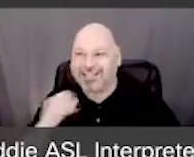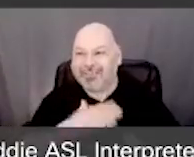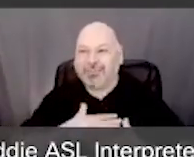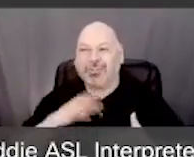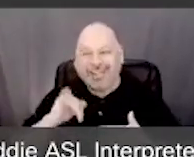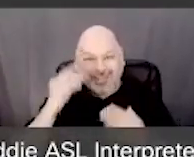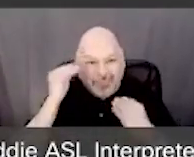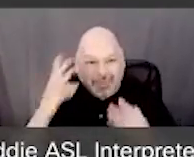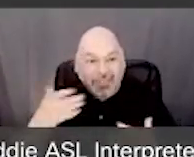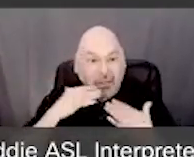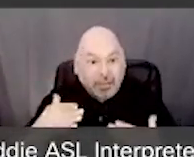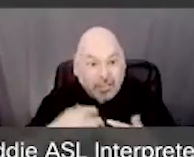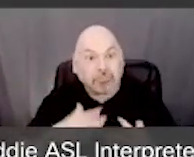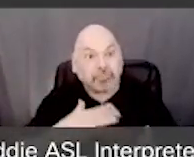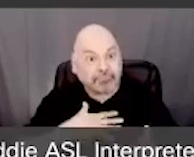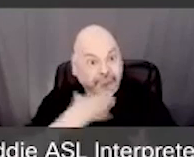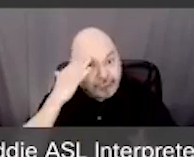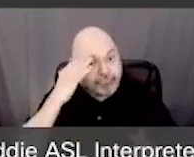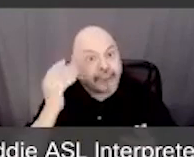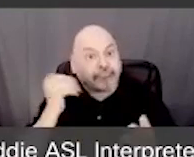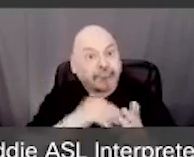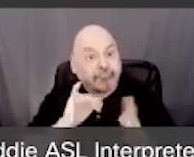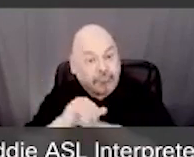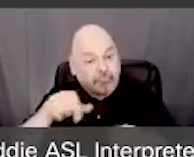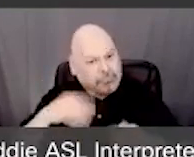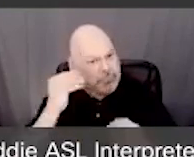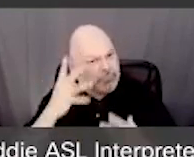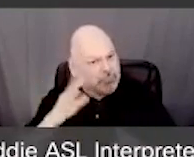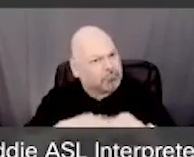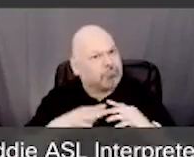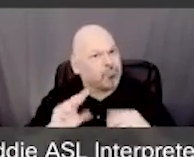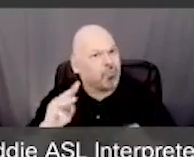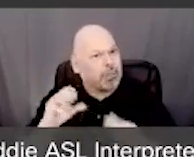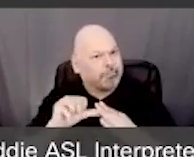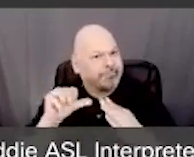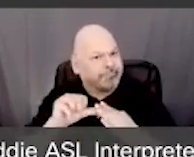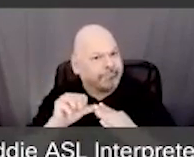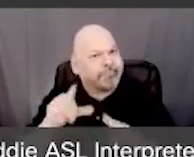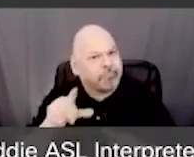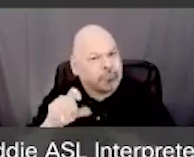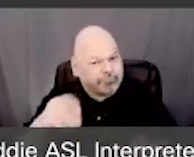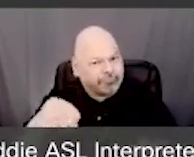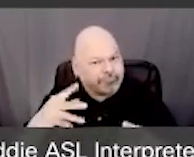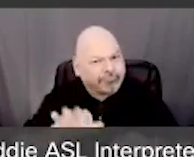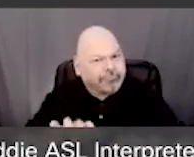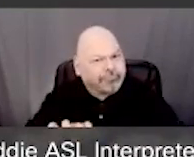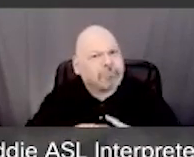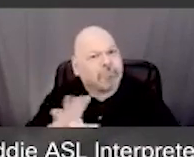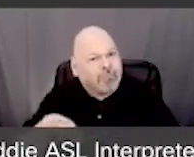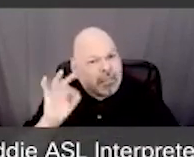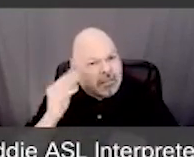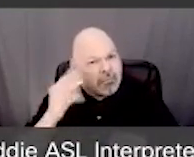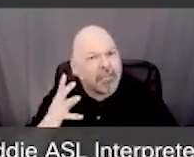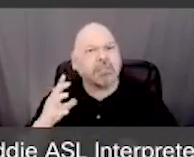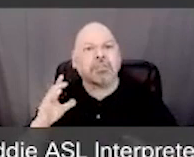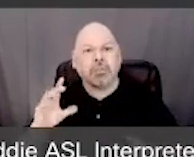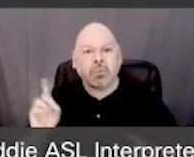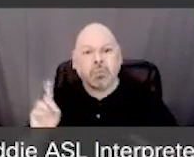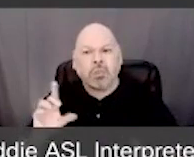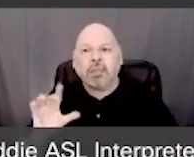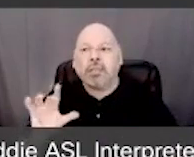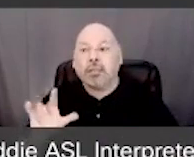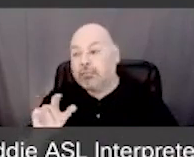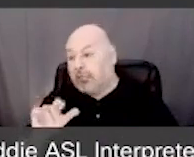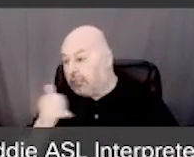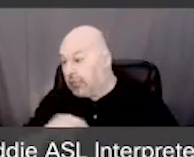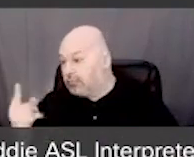that information. And please know again that this information is on our website, and you can find that information. Or if you have